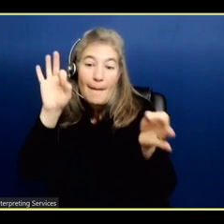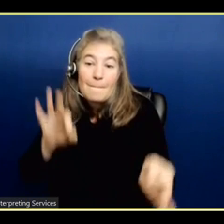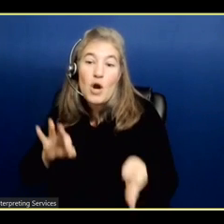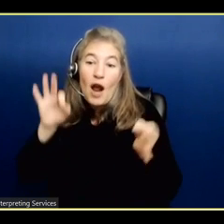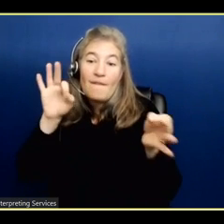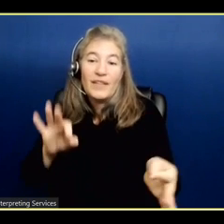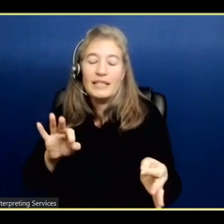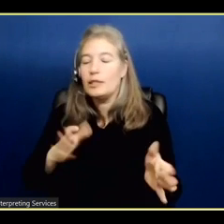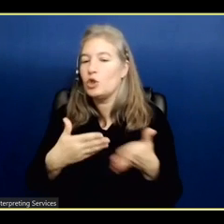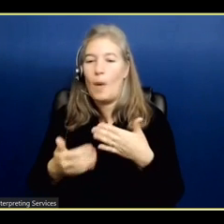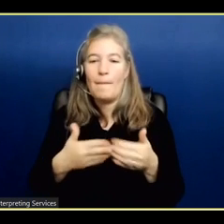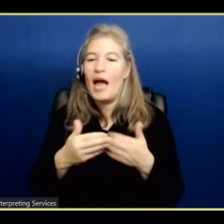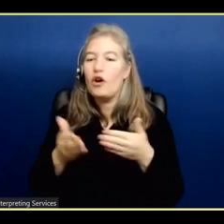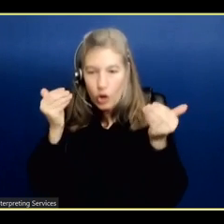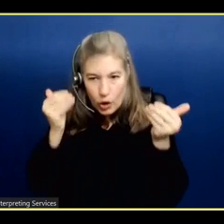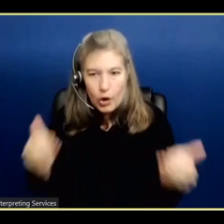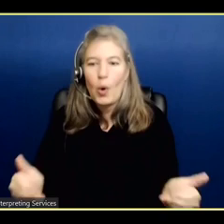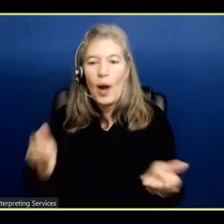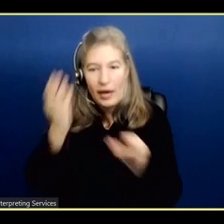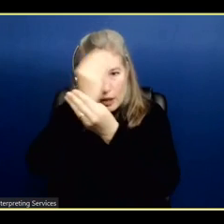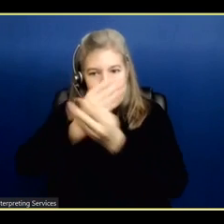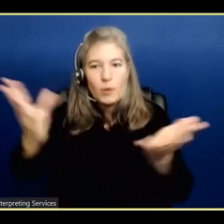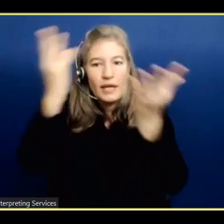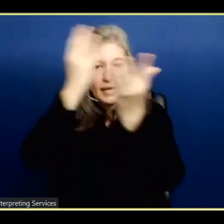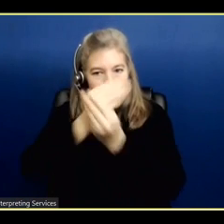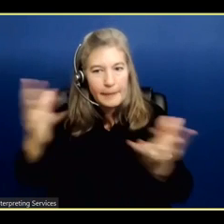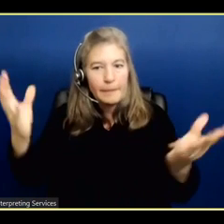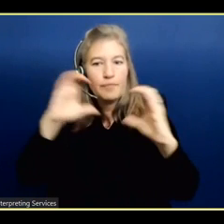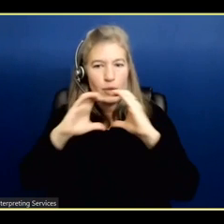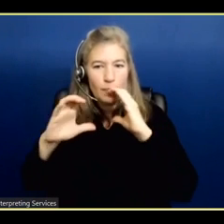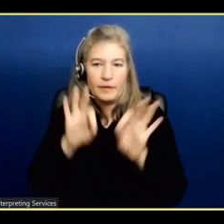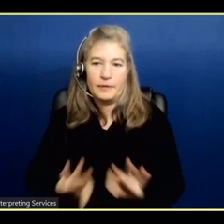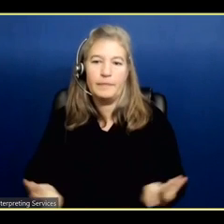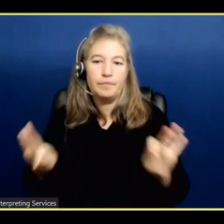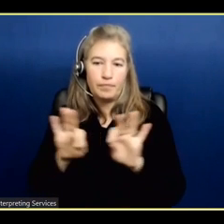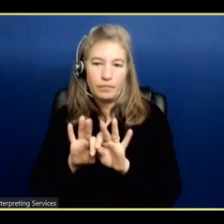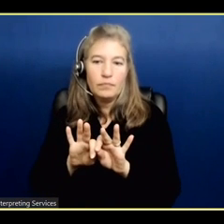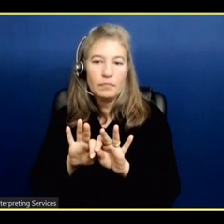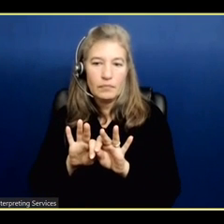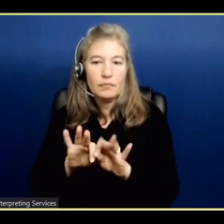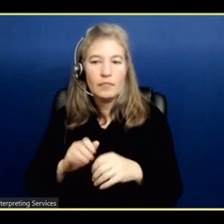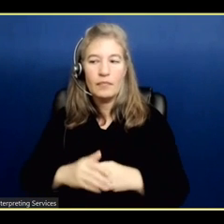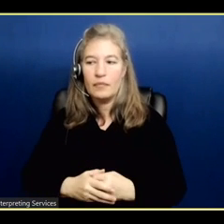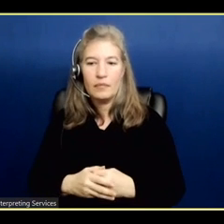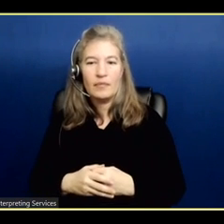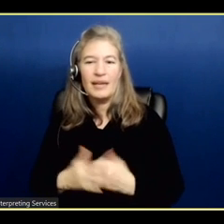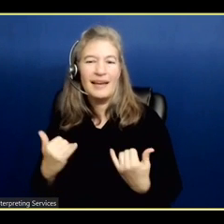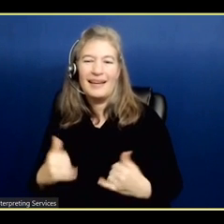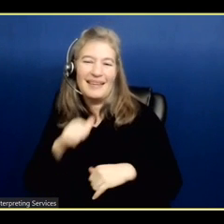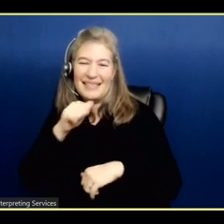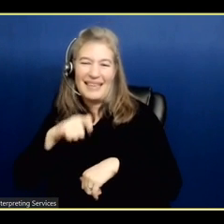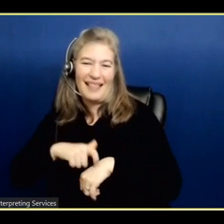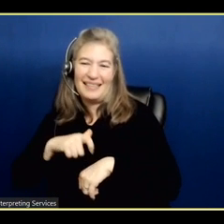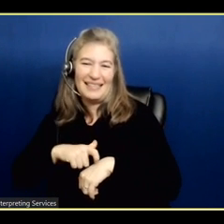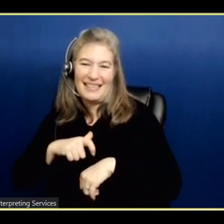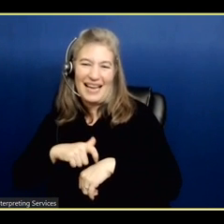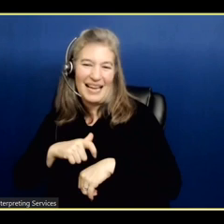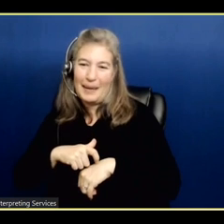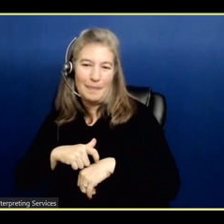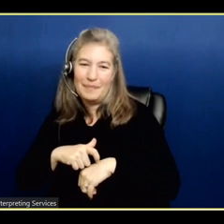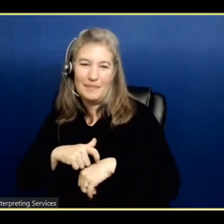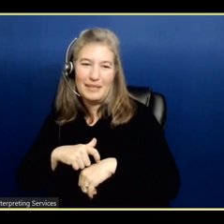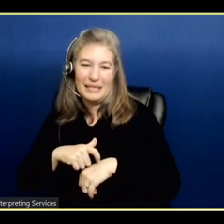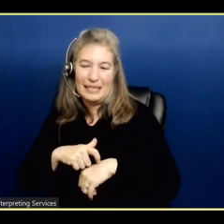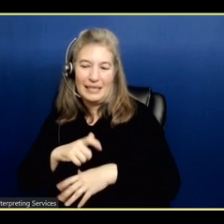cursive writing rates ask us to consider converting all programs related